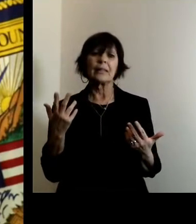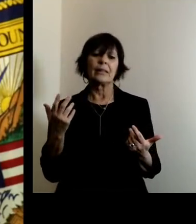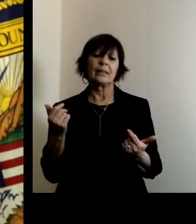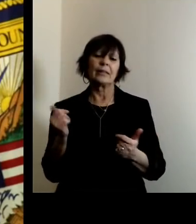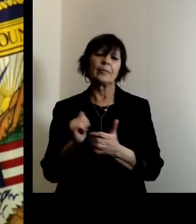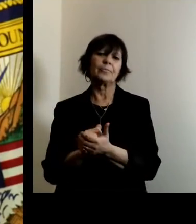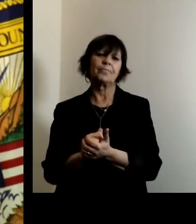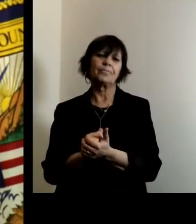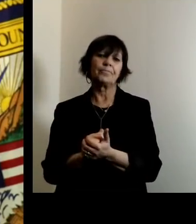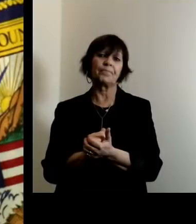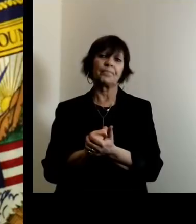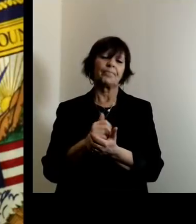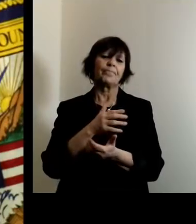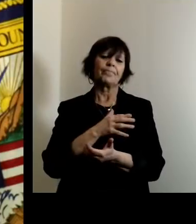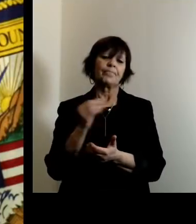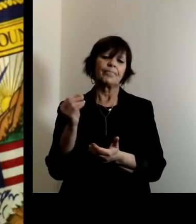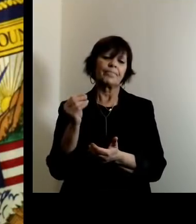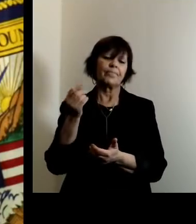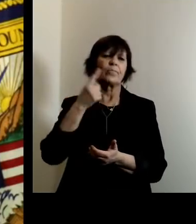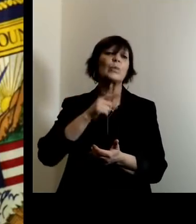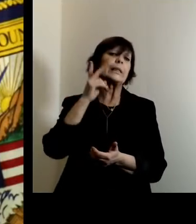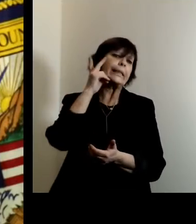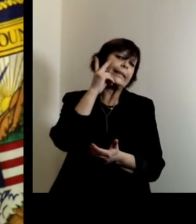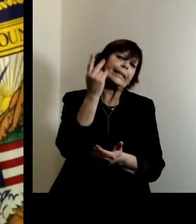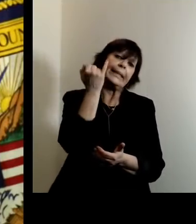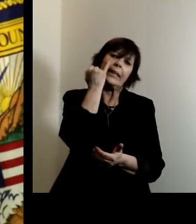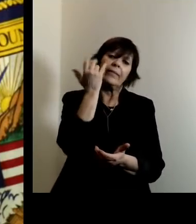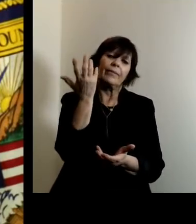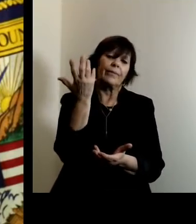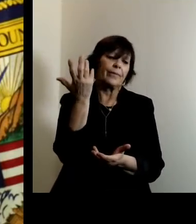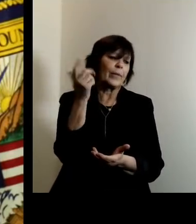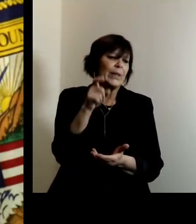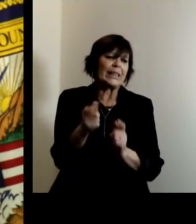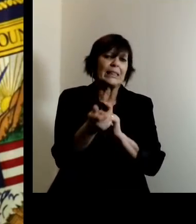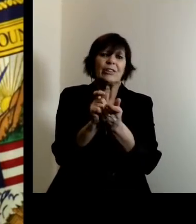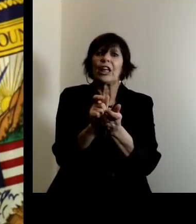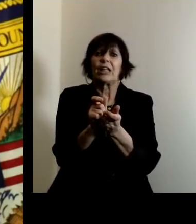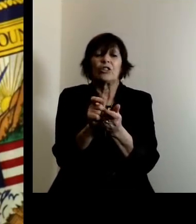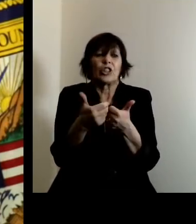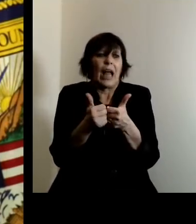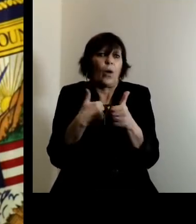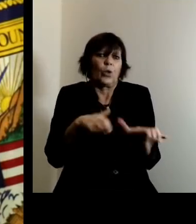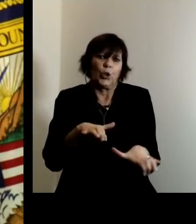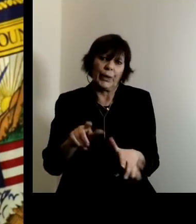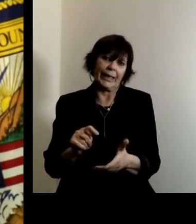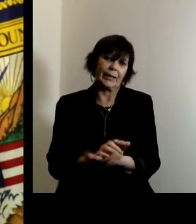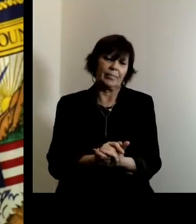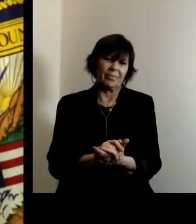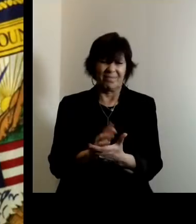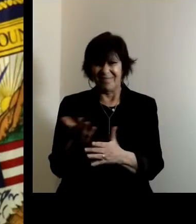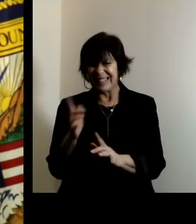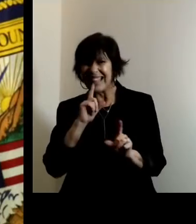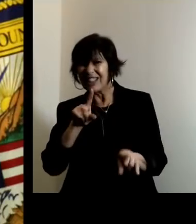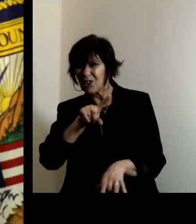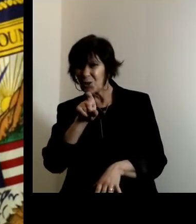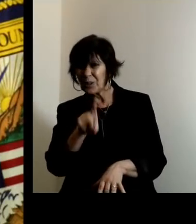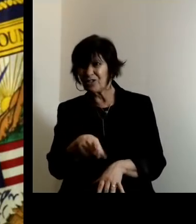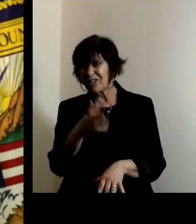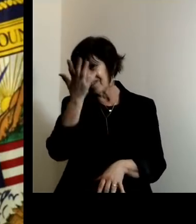our quality measures, and we'll see if if we need to change anything that we're doing. Does that answer your question?